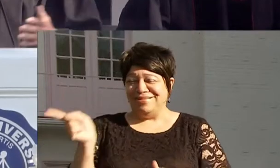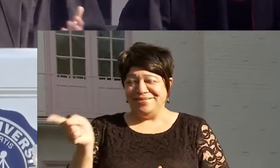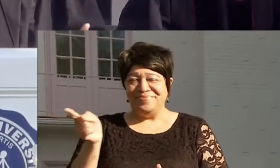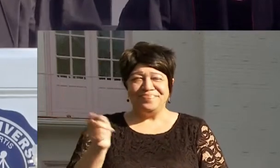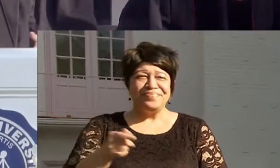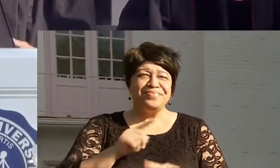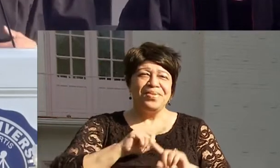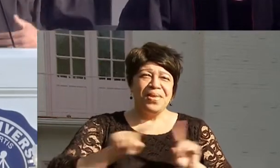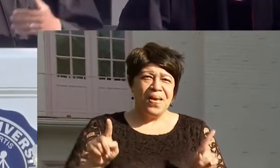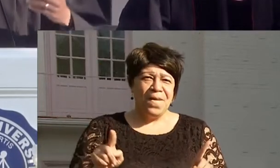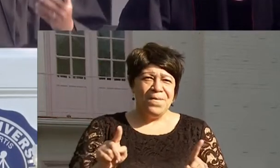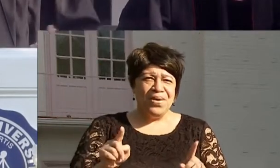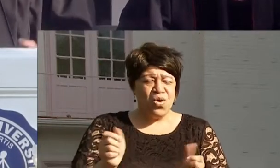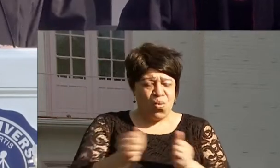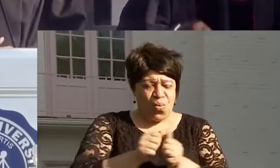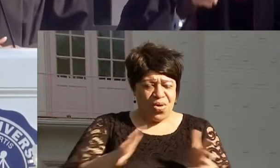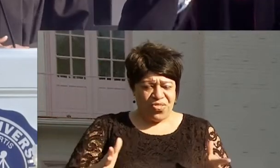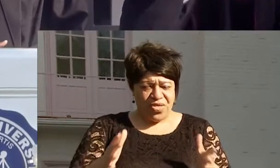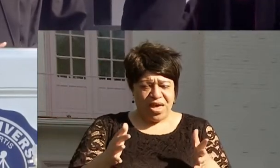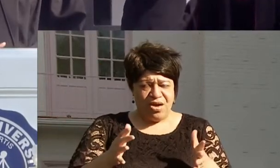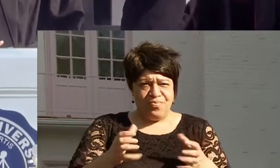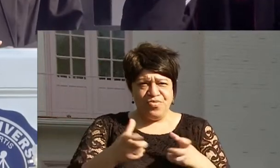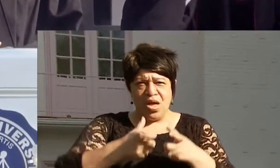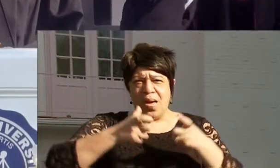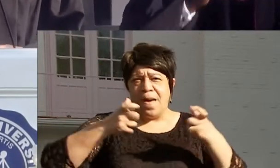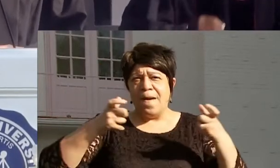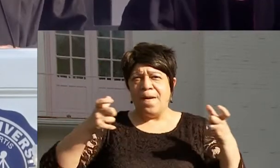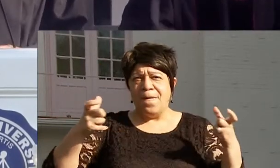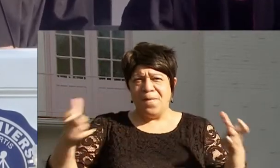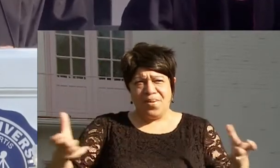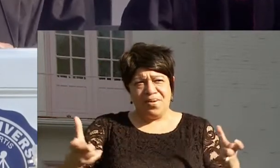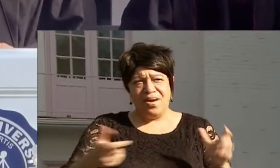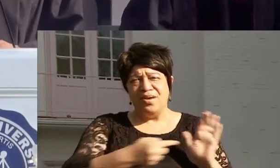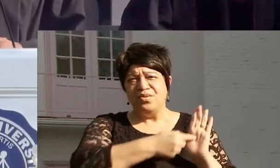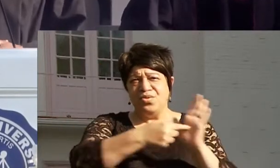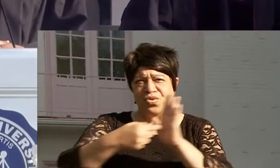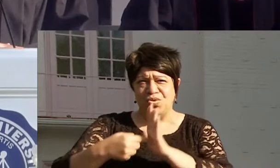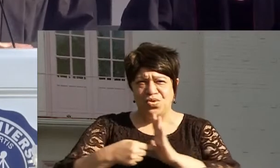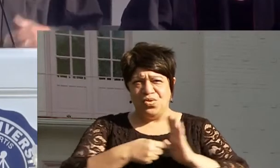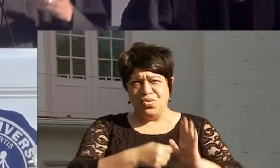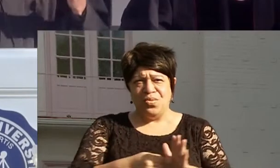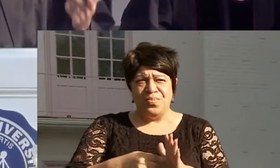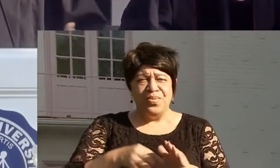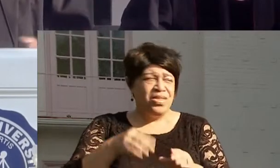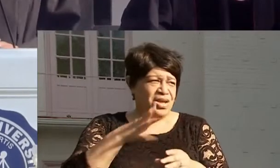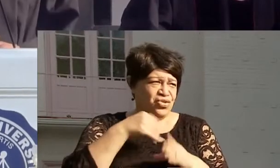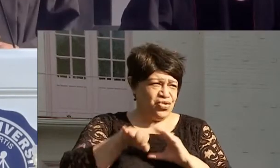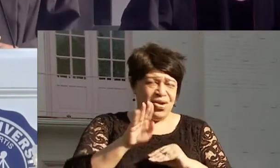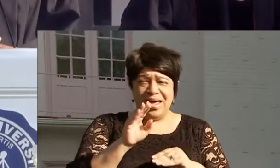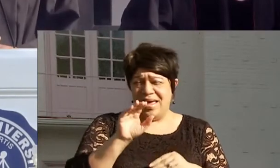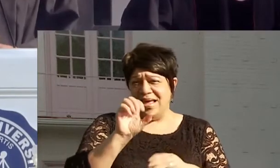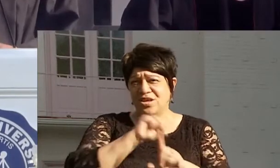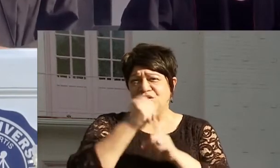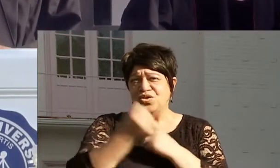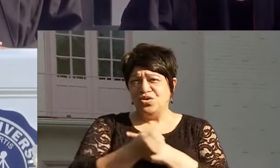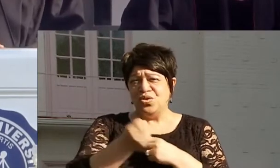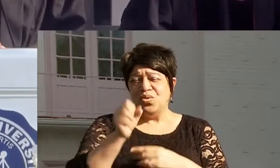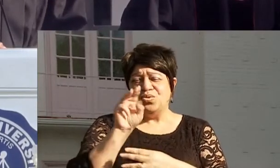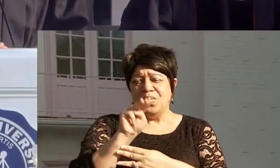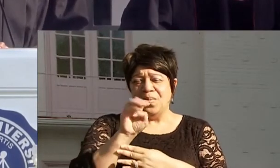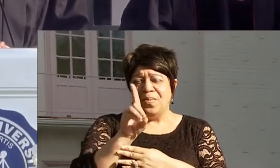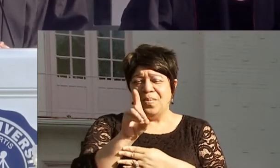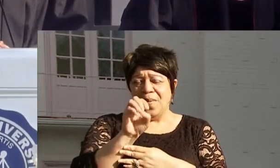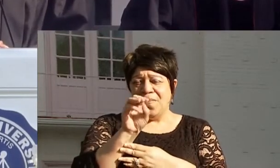But without a grand gesture that resonates and reverberates into the ether of social media, one could have the debate that in these